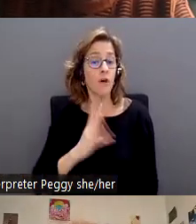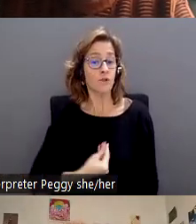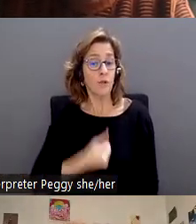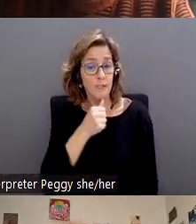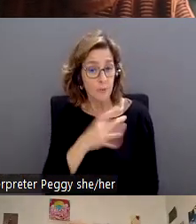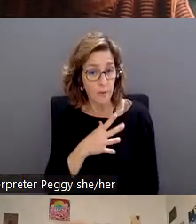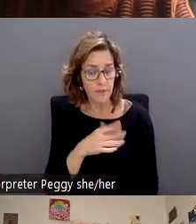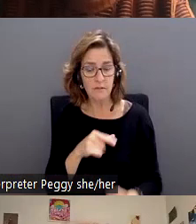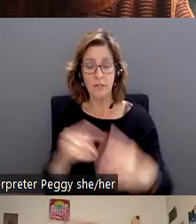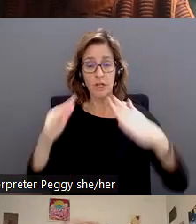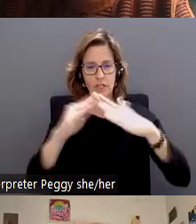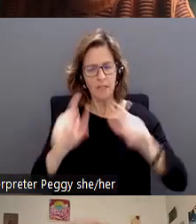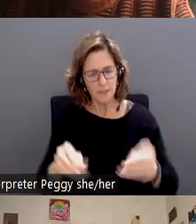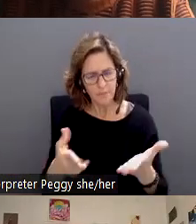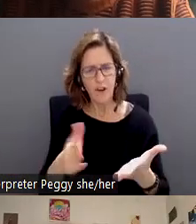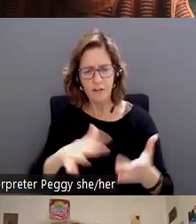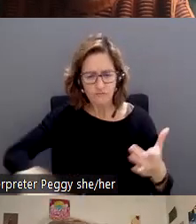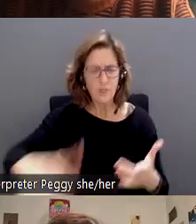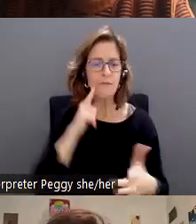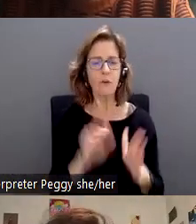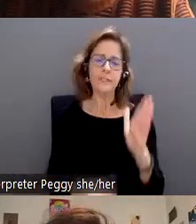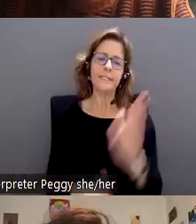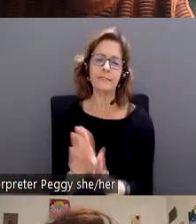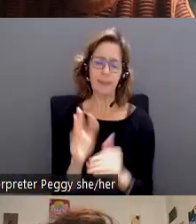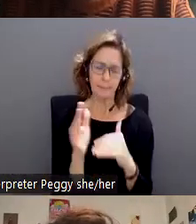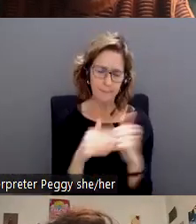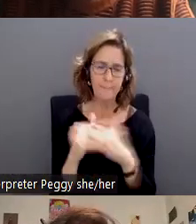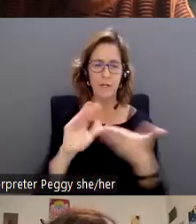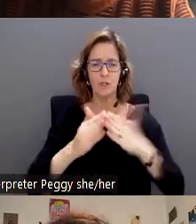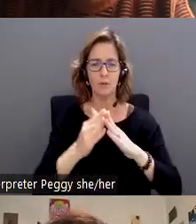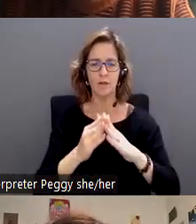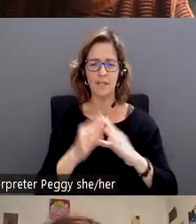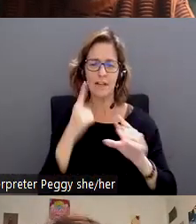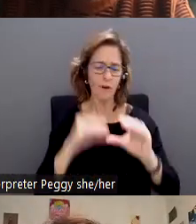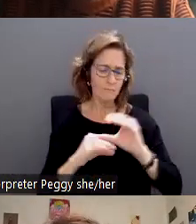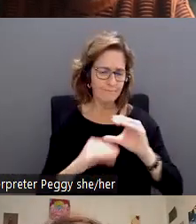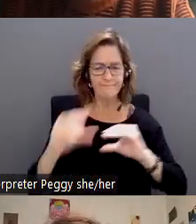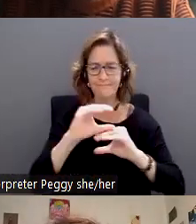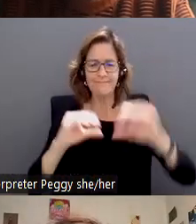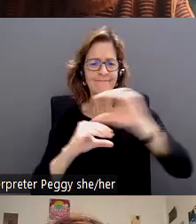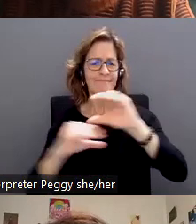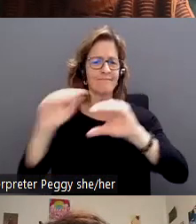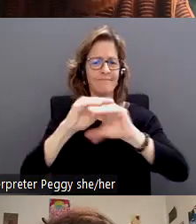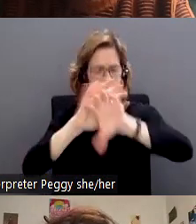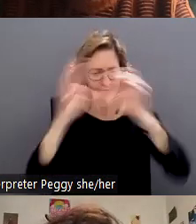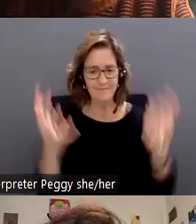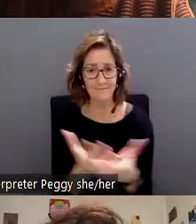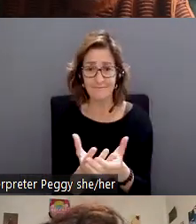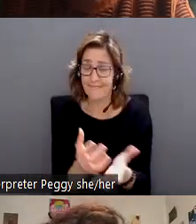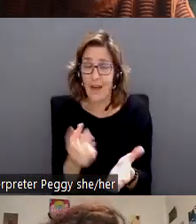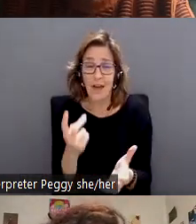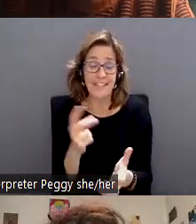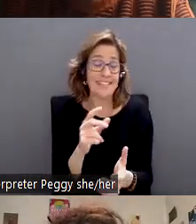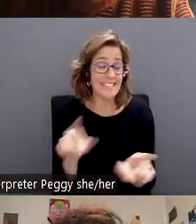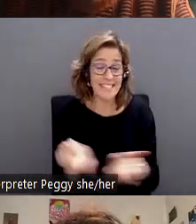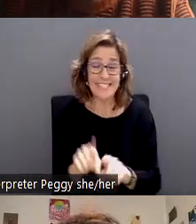these important sort of building blocks to the space. And these were seen in both the 2002 and